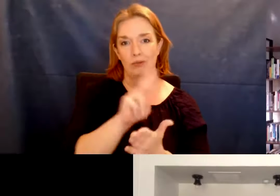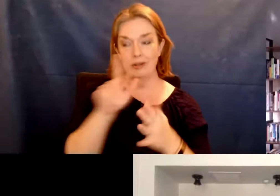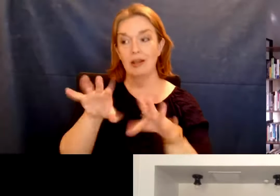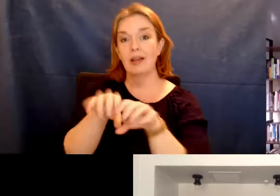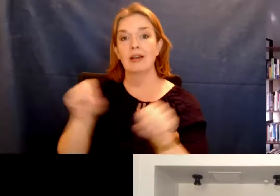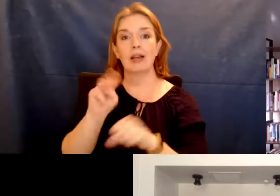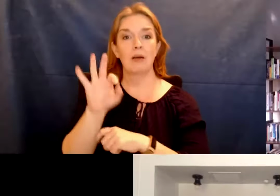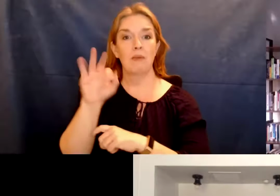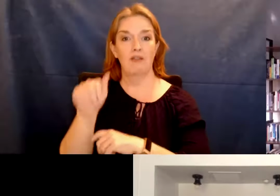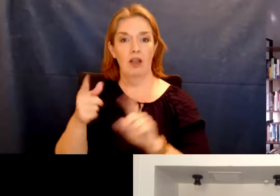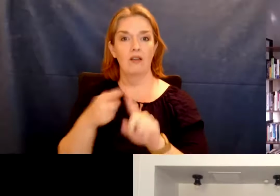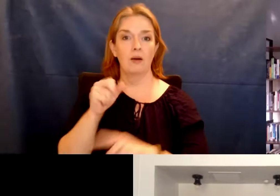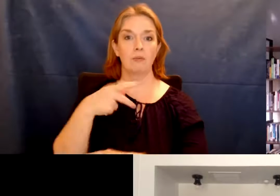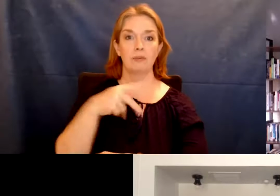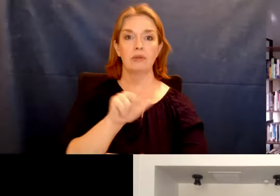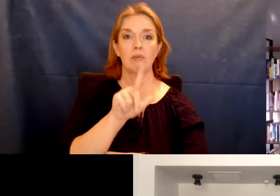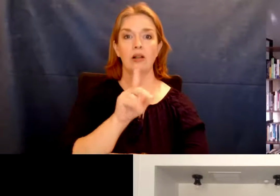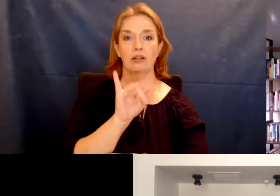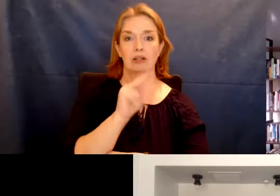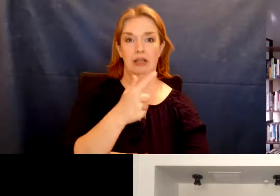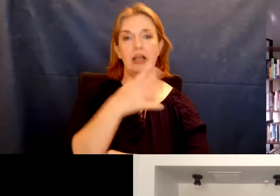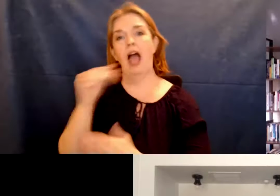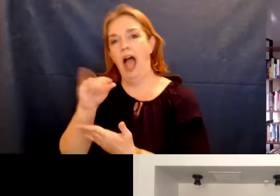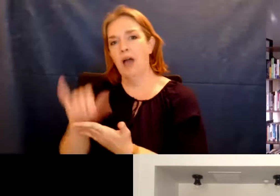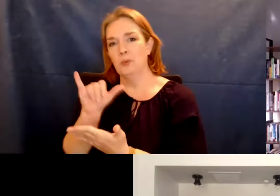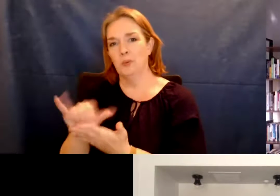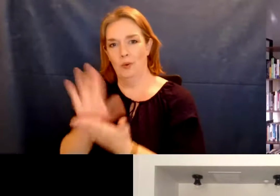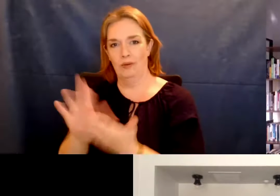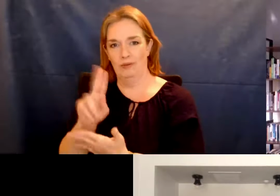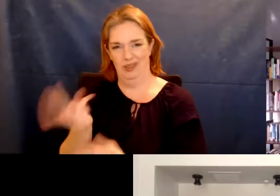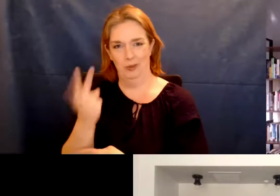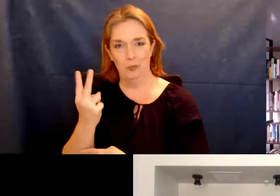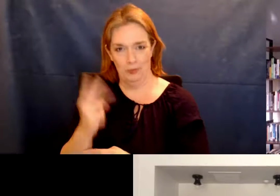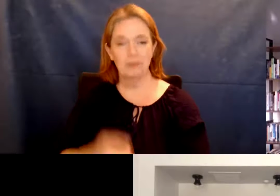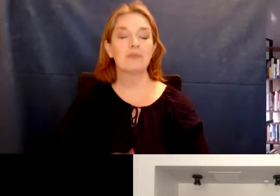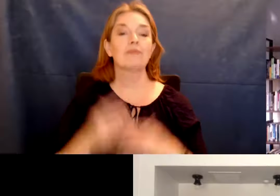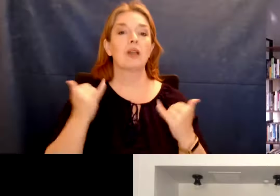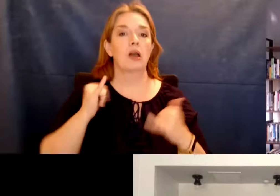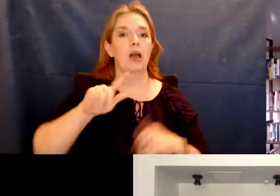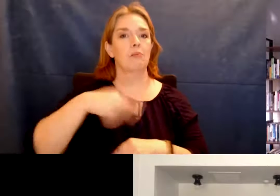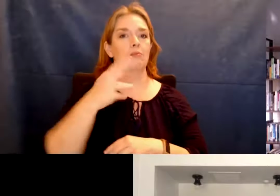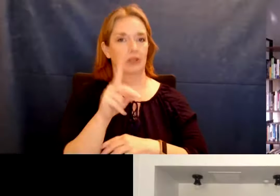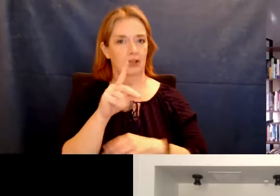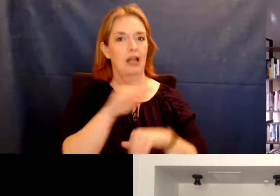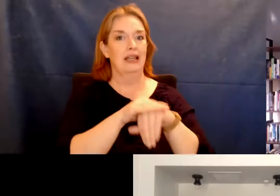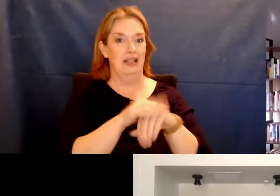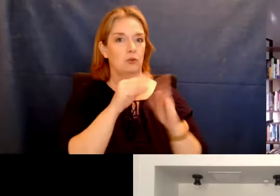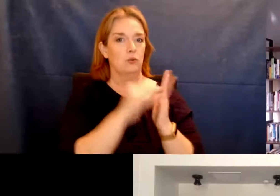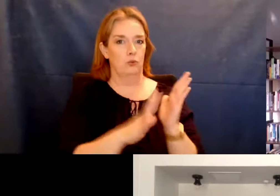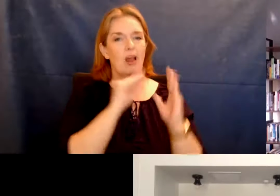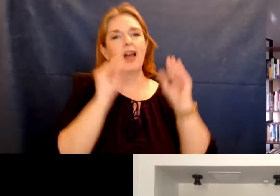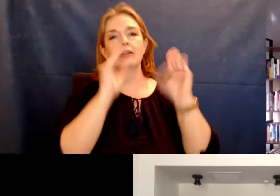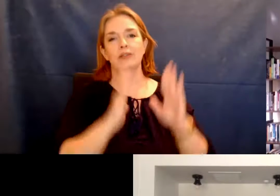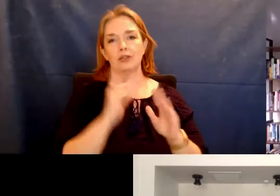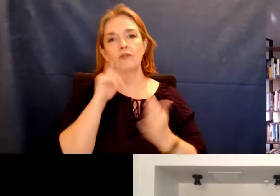from Spalding University and New York University. He's currently a doctoral English student and instructor of record at the University of